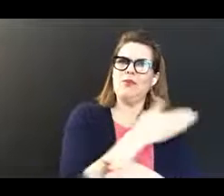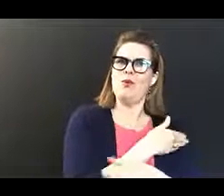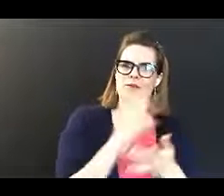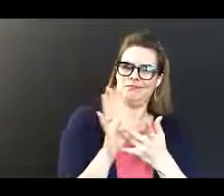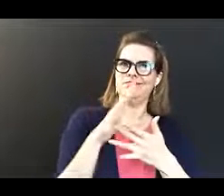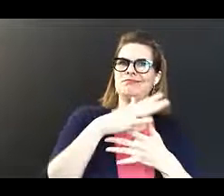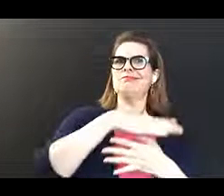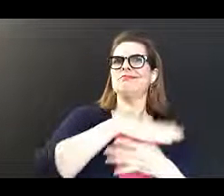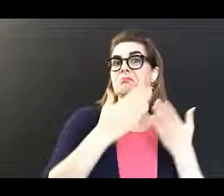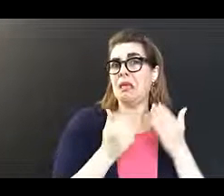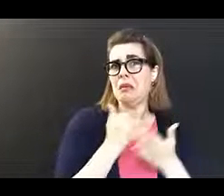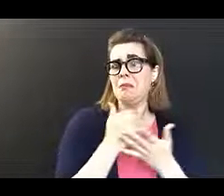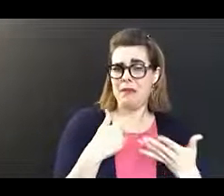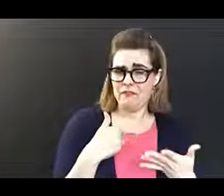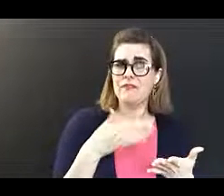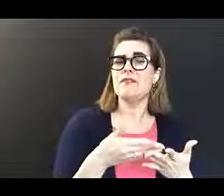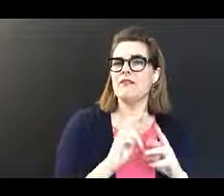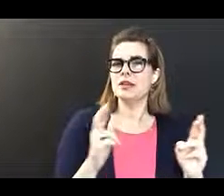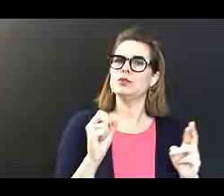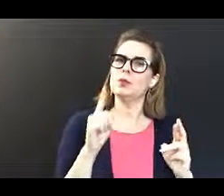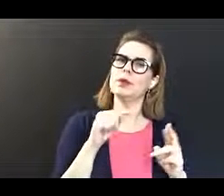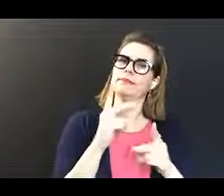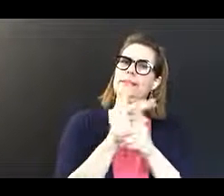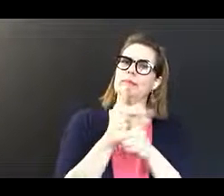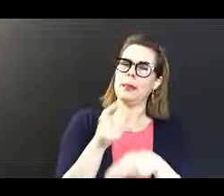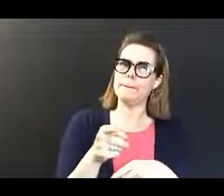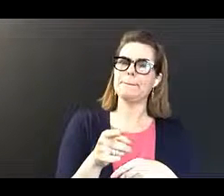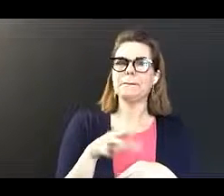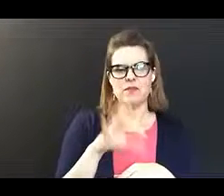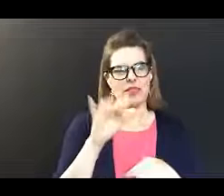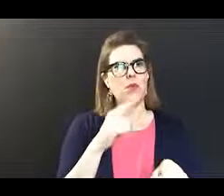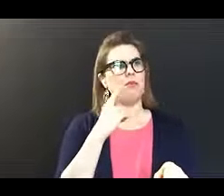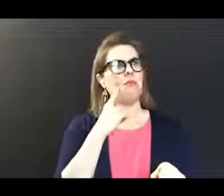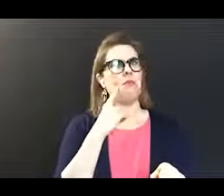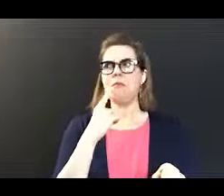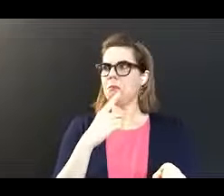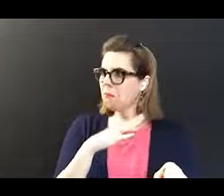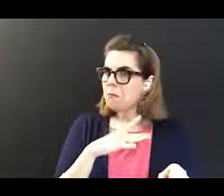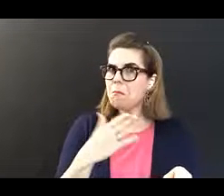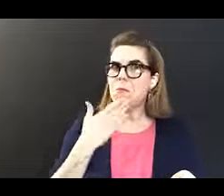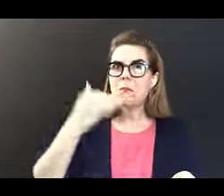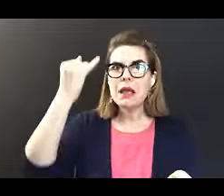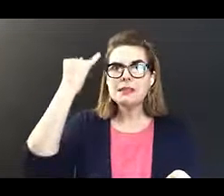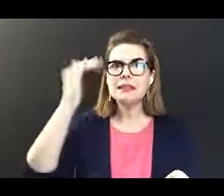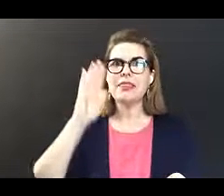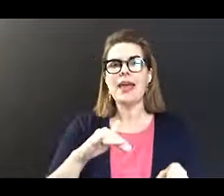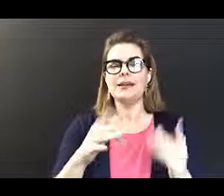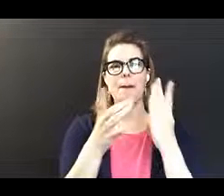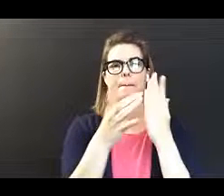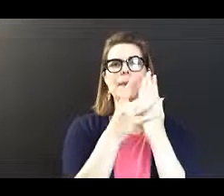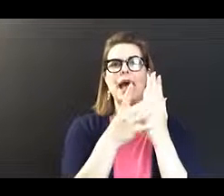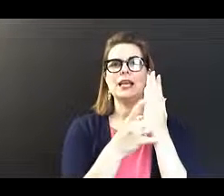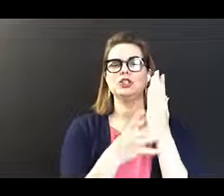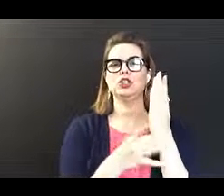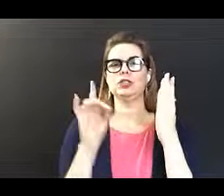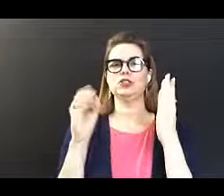it'll be a collection, a location for us to use. We found that template and we thought, oh, let's use this for all different ideas. So, we're excited to roll